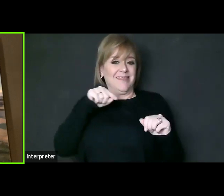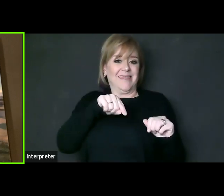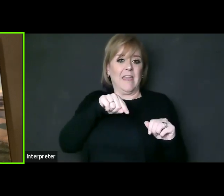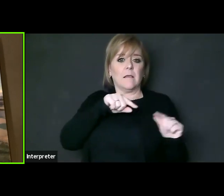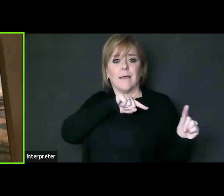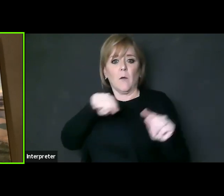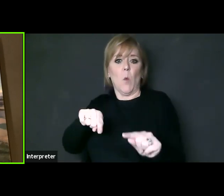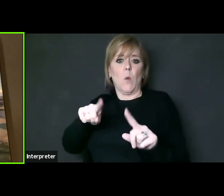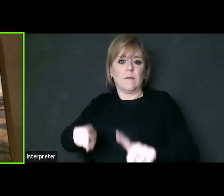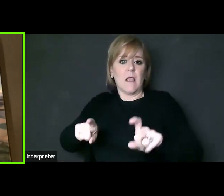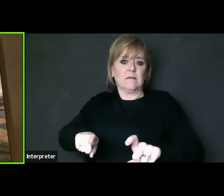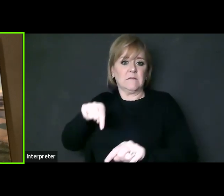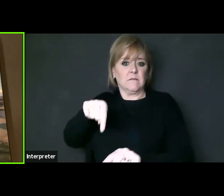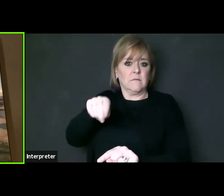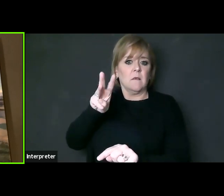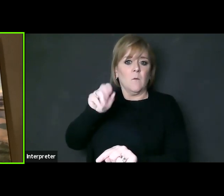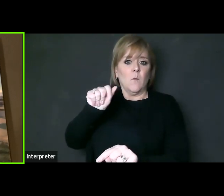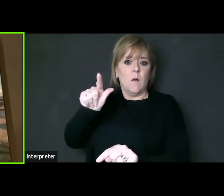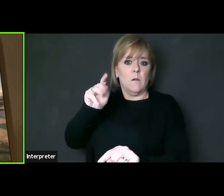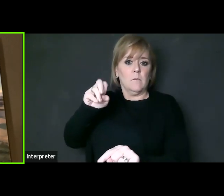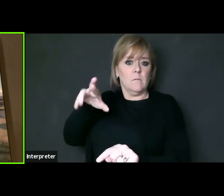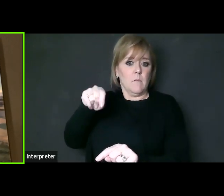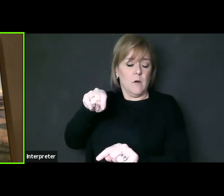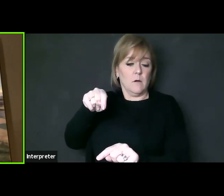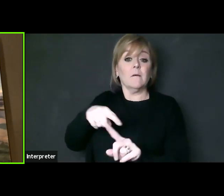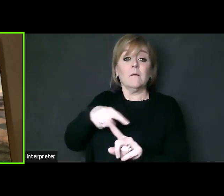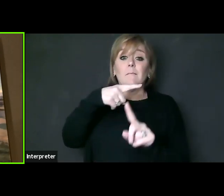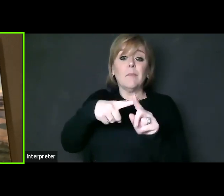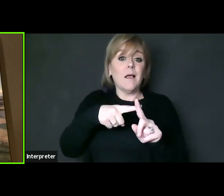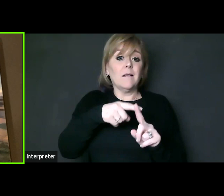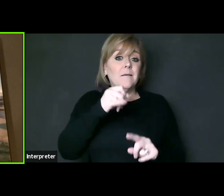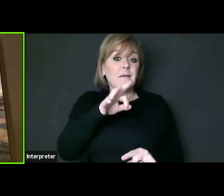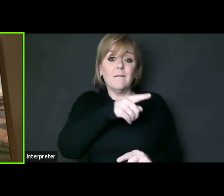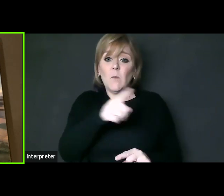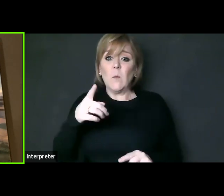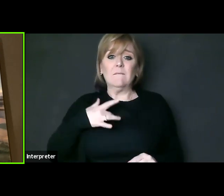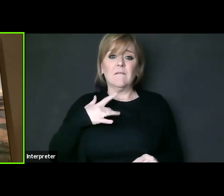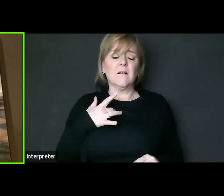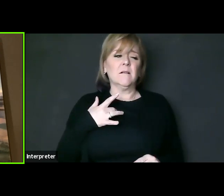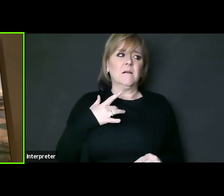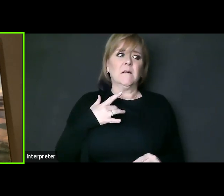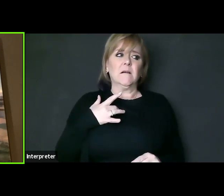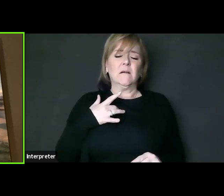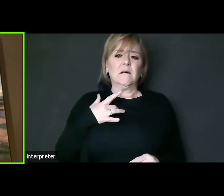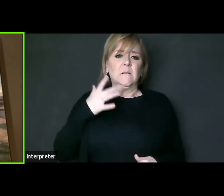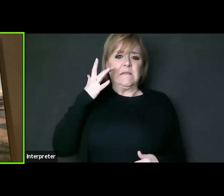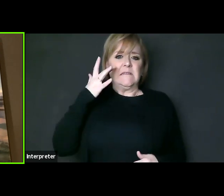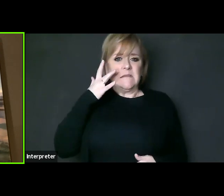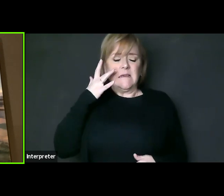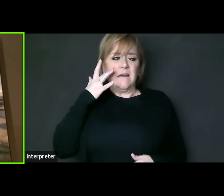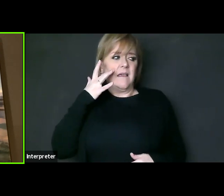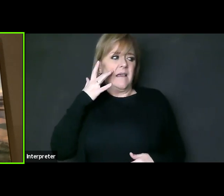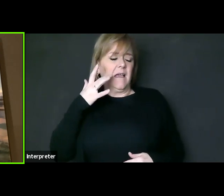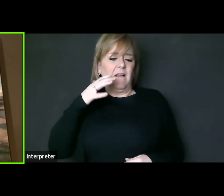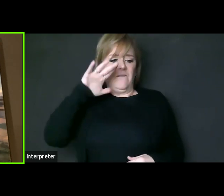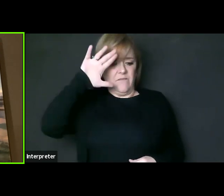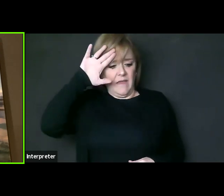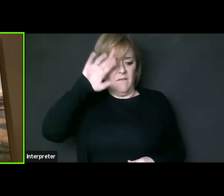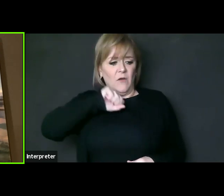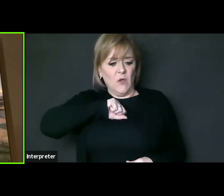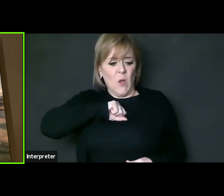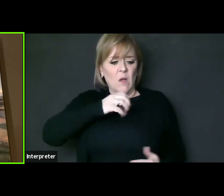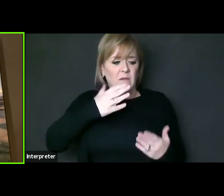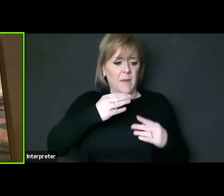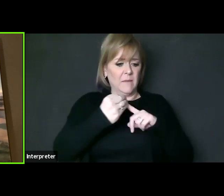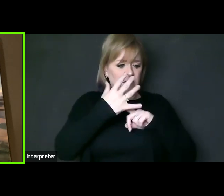be tested here, as well as a citizen who feels like they need to be tested because they are symptomatic or may have been